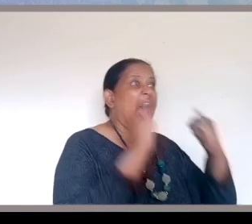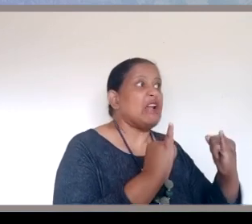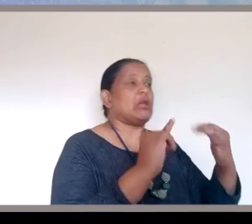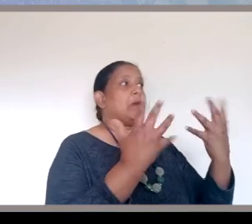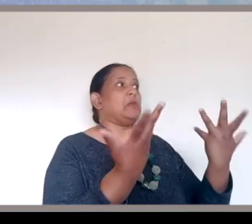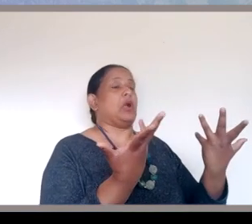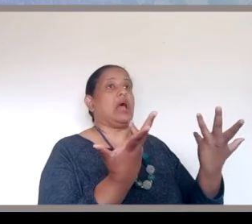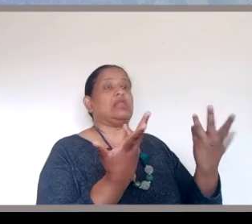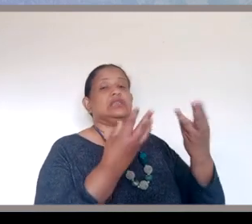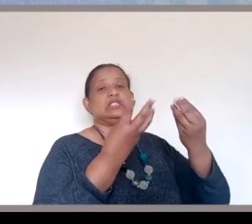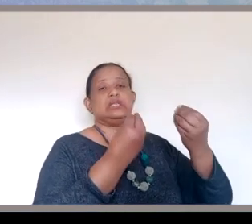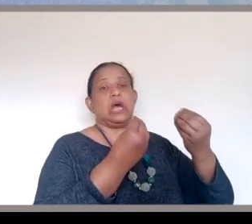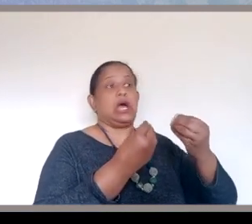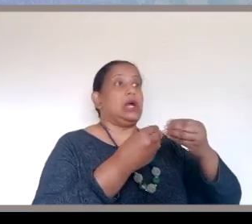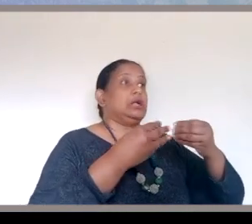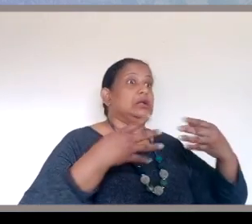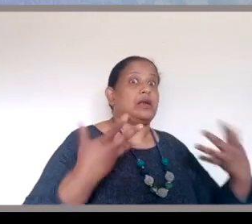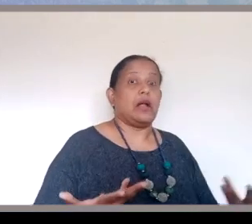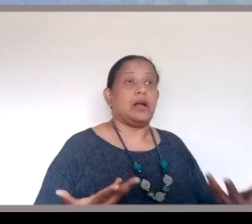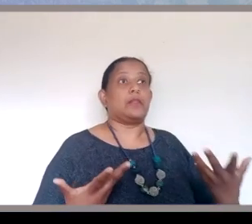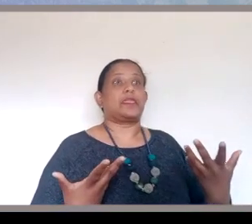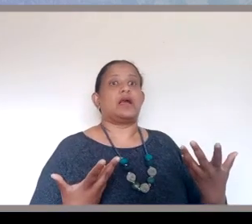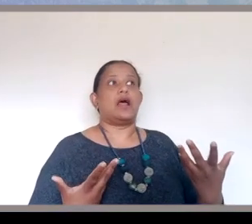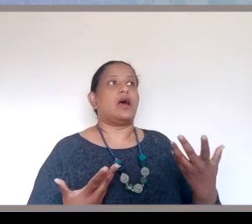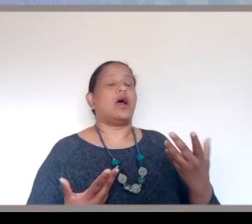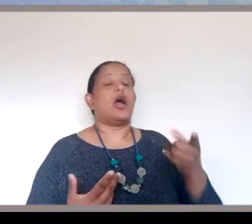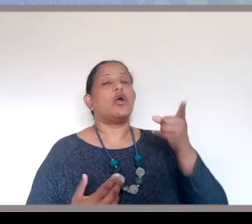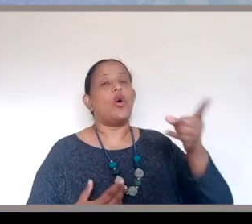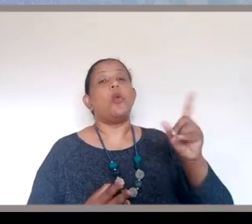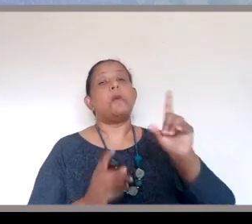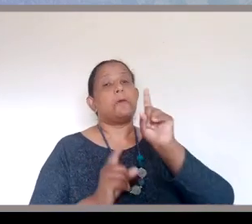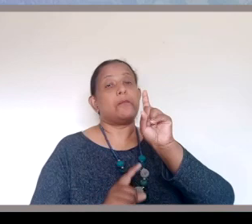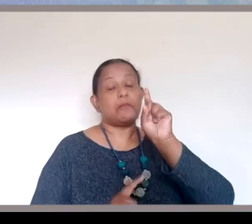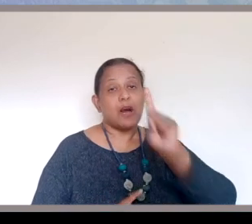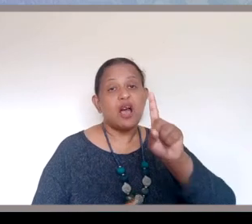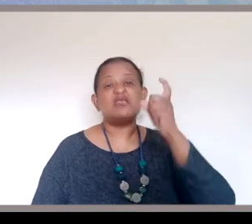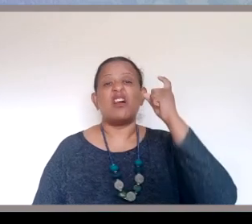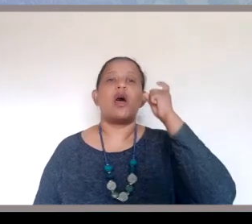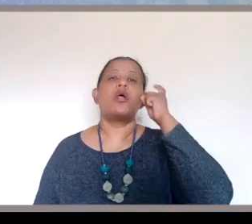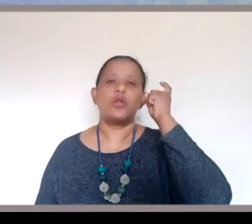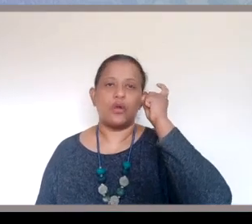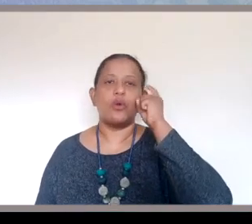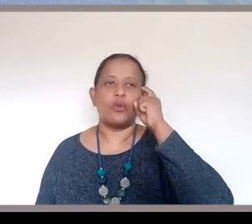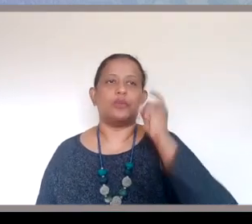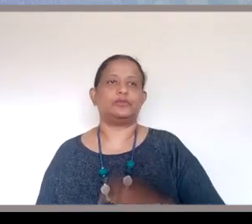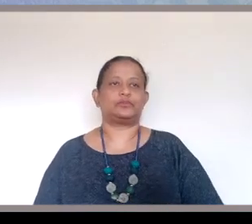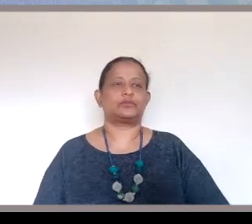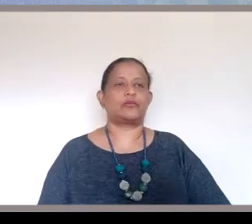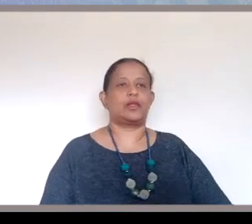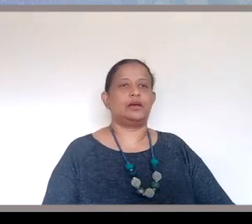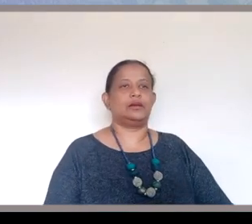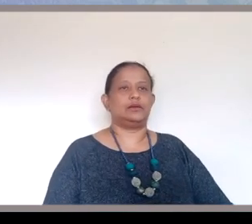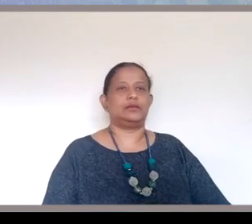the consequences of those choices. I am free to have my kicks, but I am